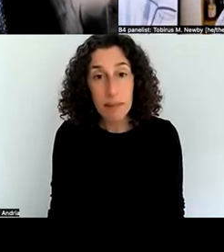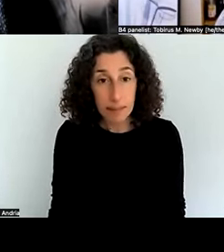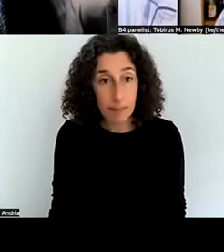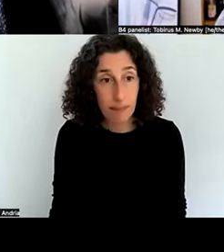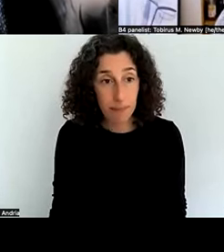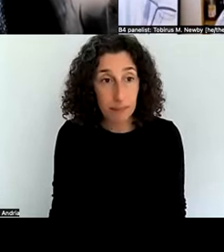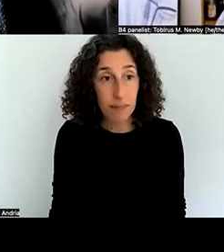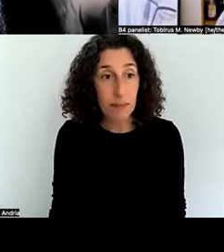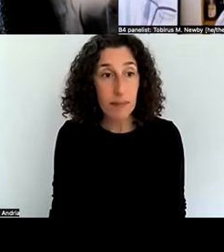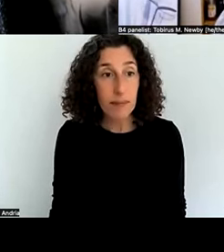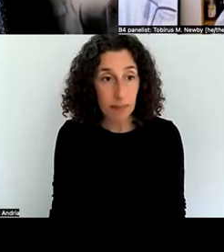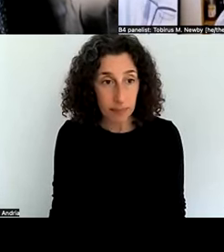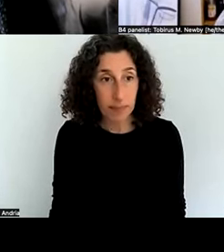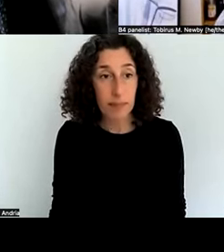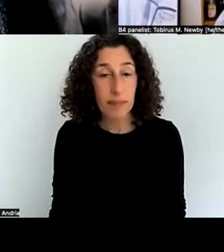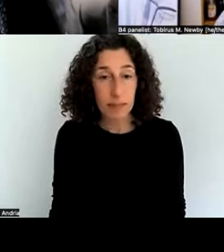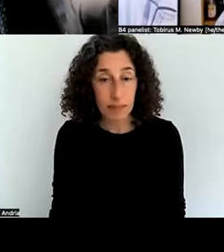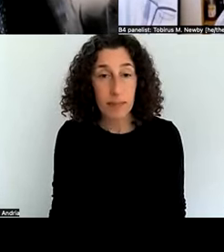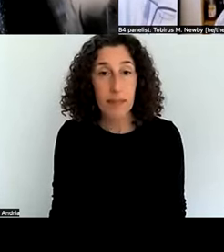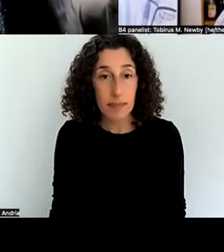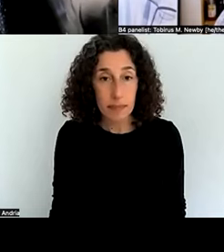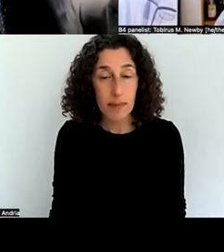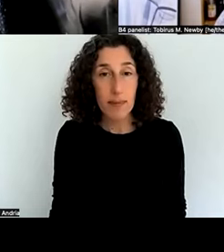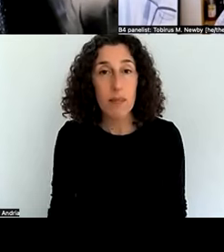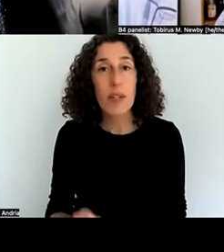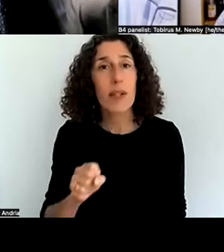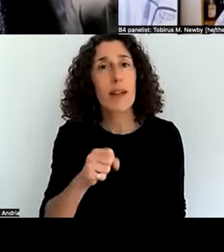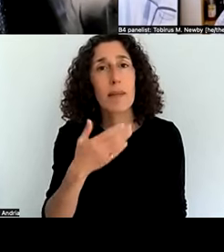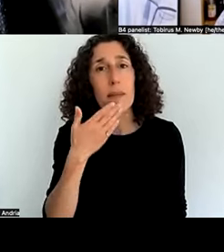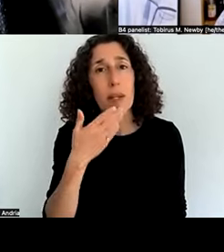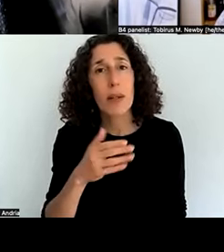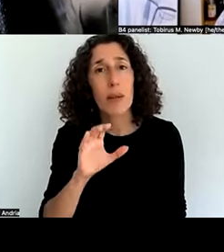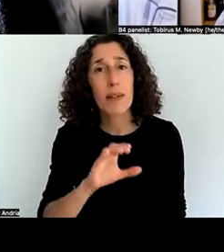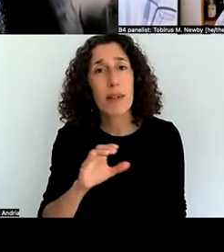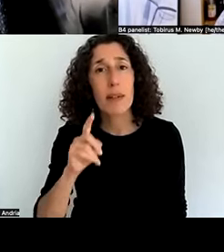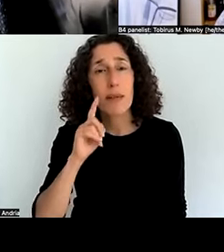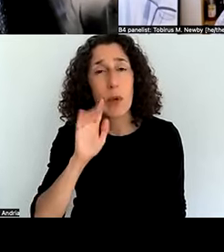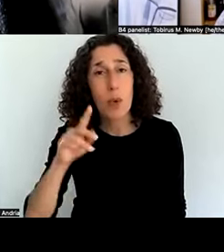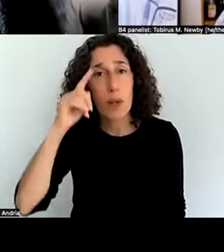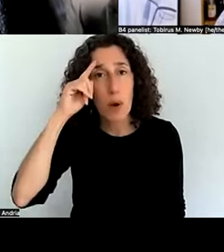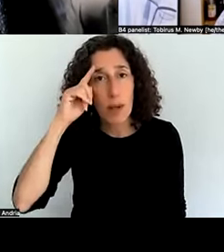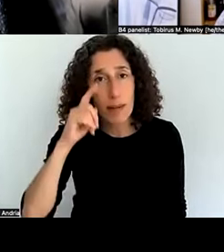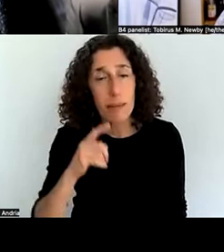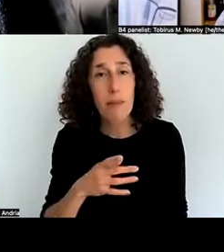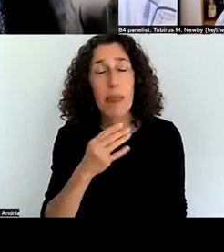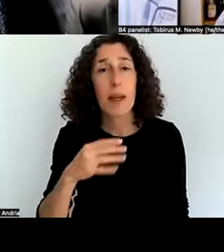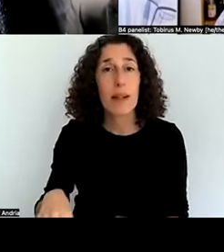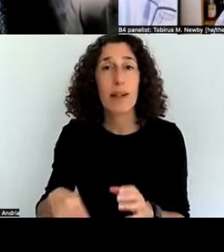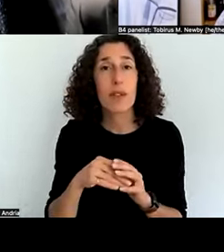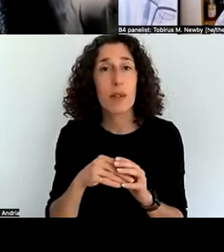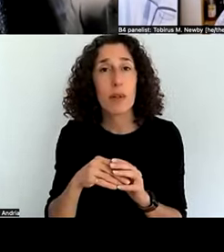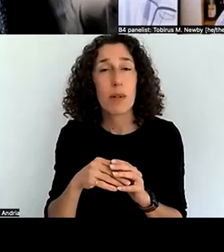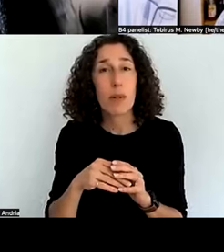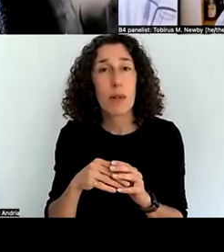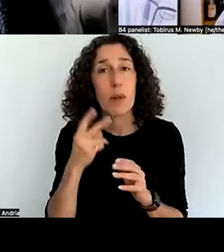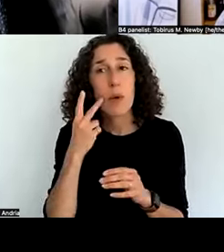Yeah, absolutely. Planted a lot of seeds, Cici, for thought and, you know, additional reflection.